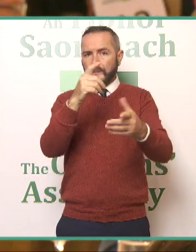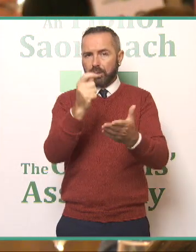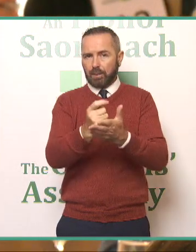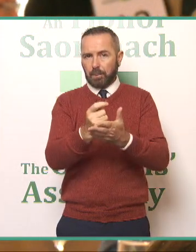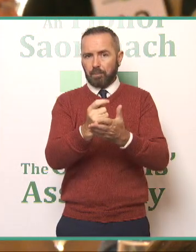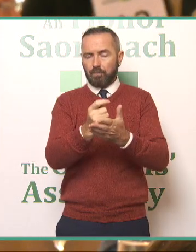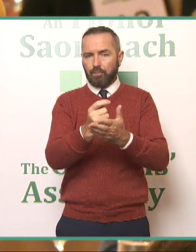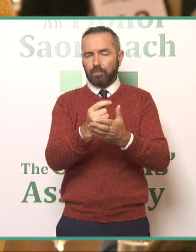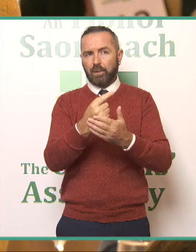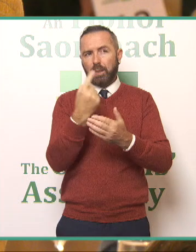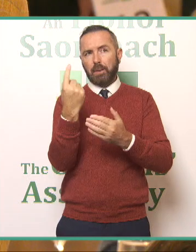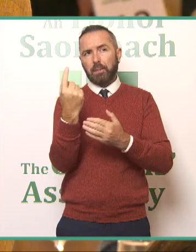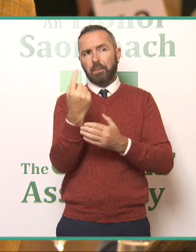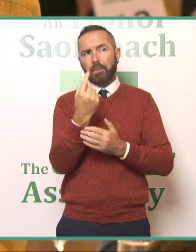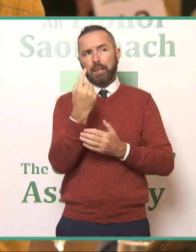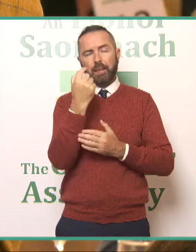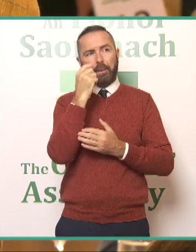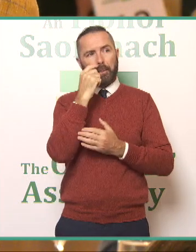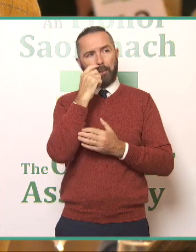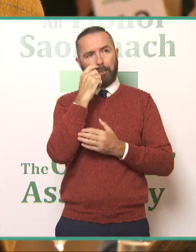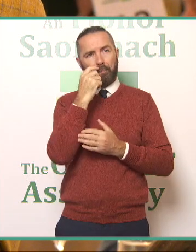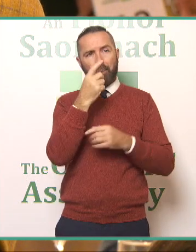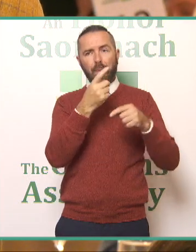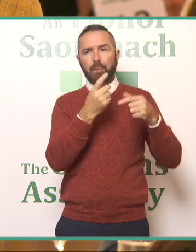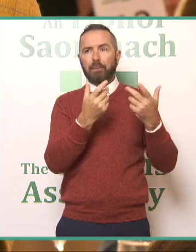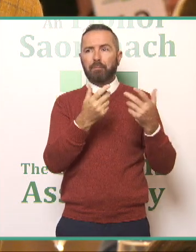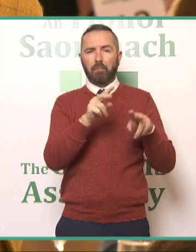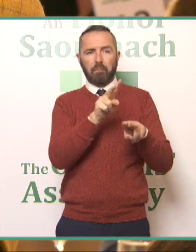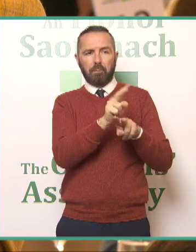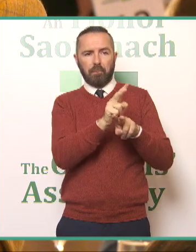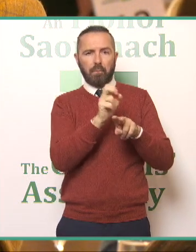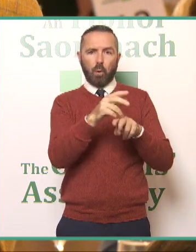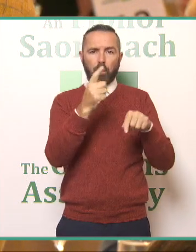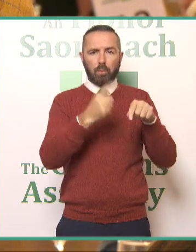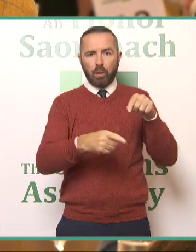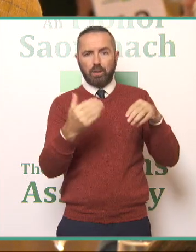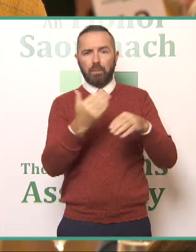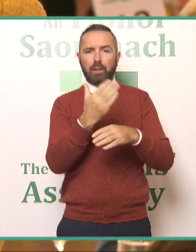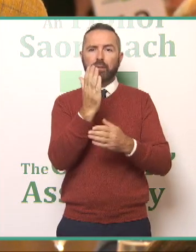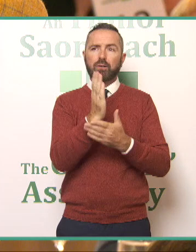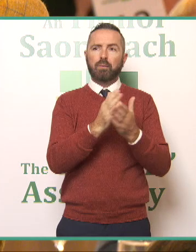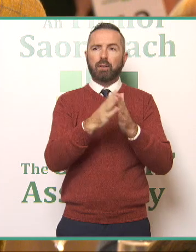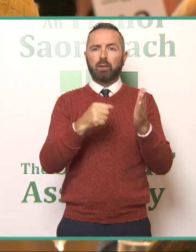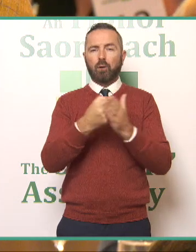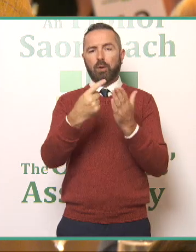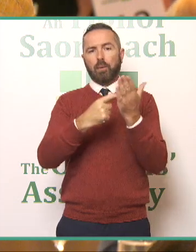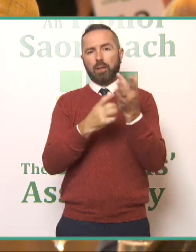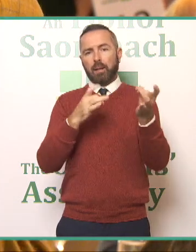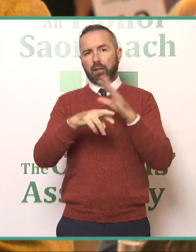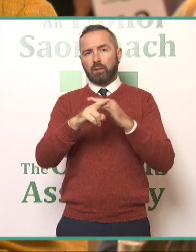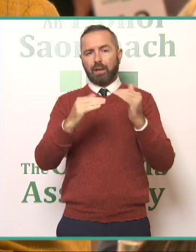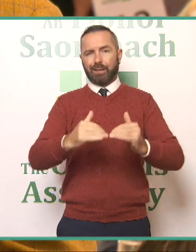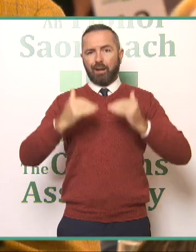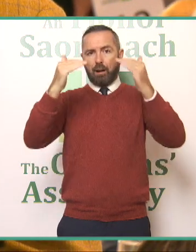being subject to some kind of corporate policy making being made at a much